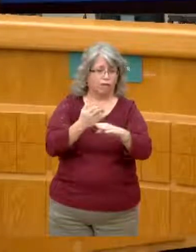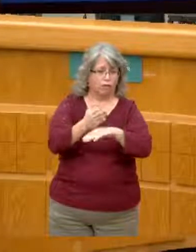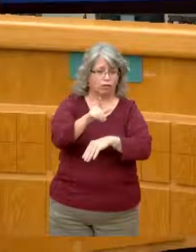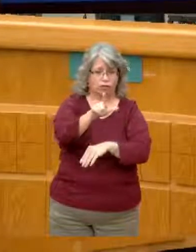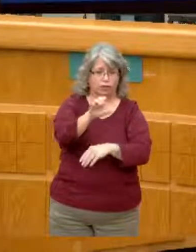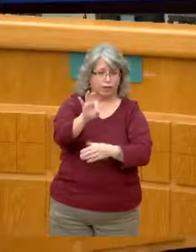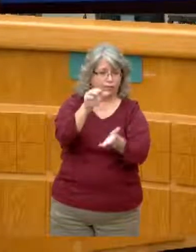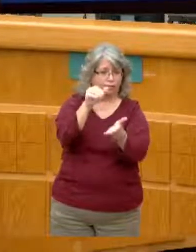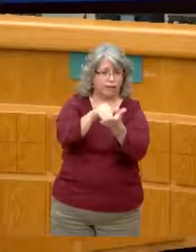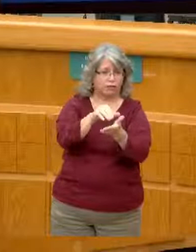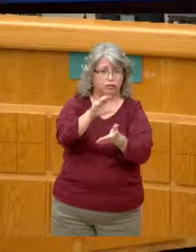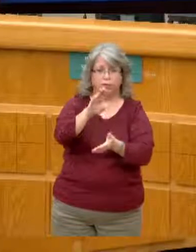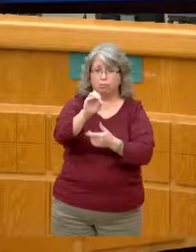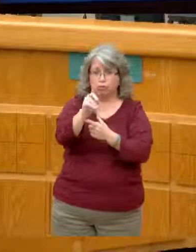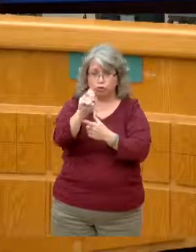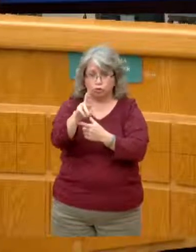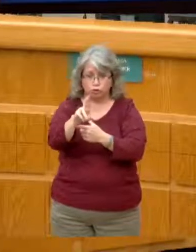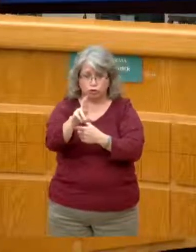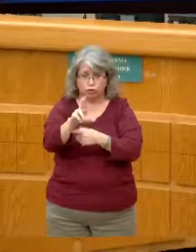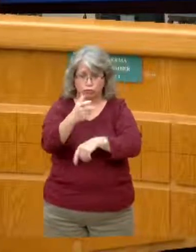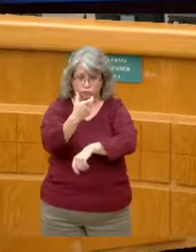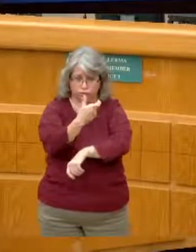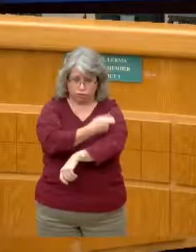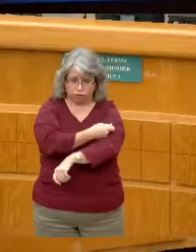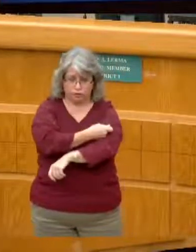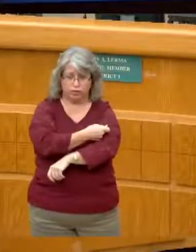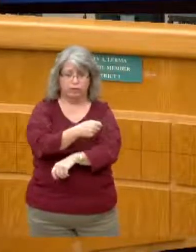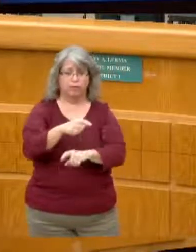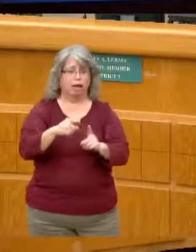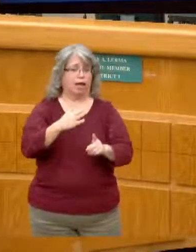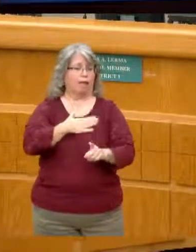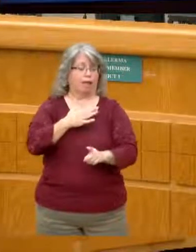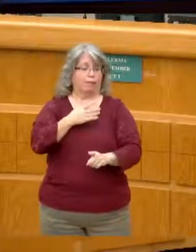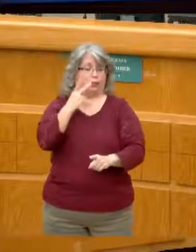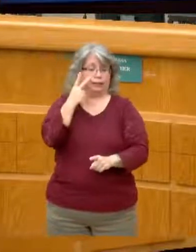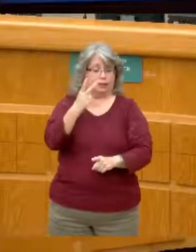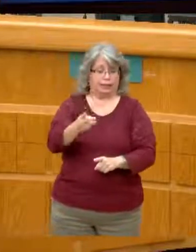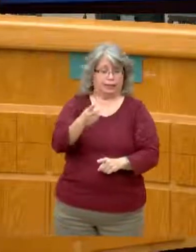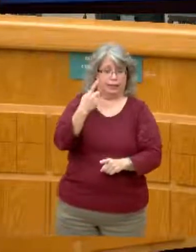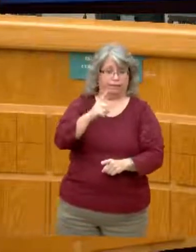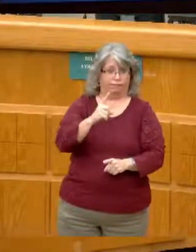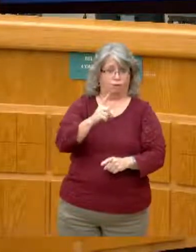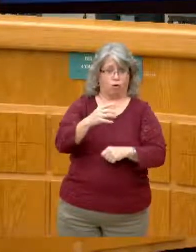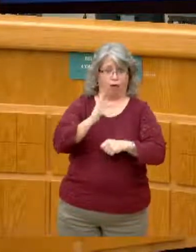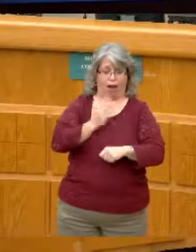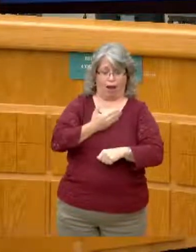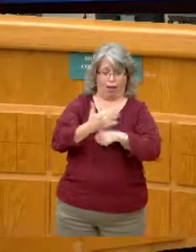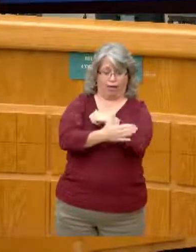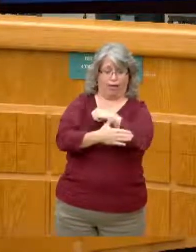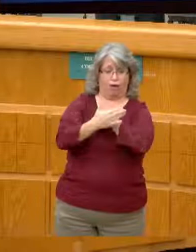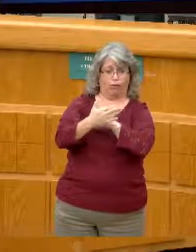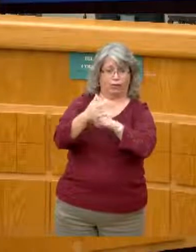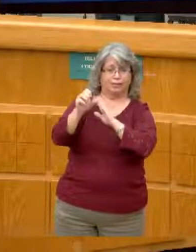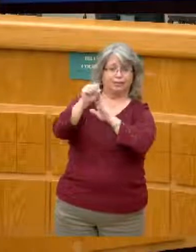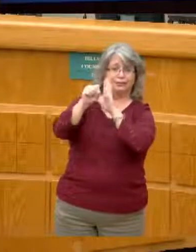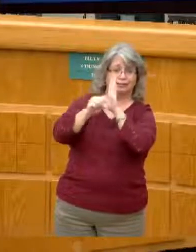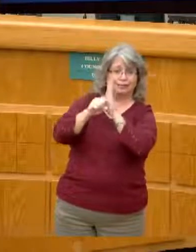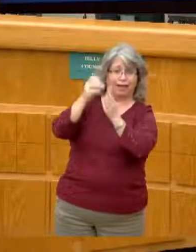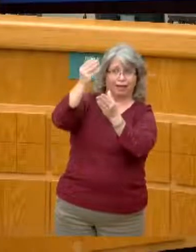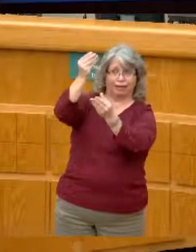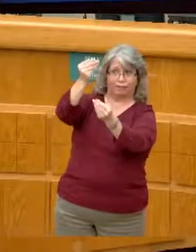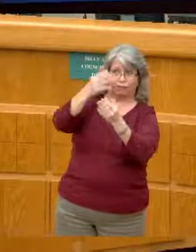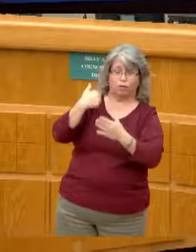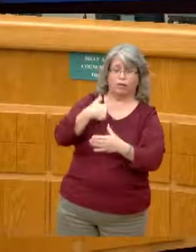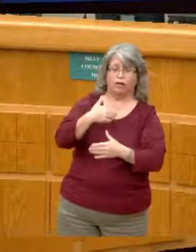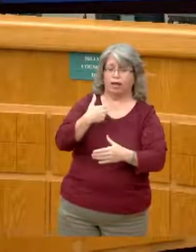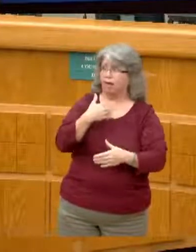injections, but I was pleased to see that in Nueces County, per the state records, we have over 78,900 residents